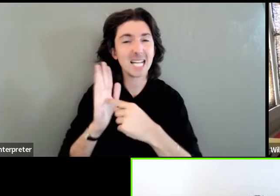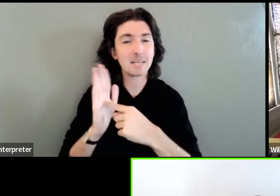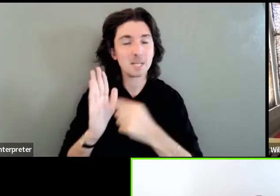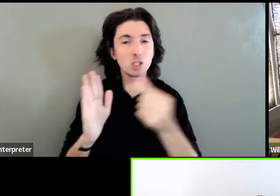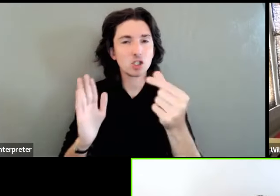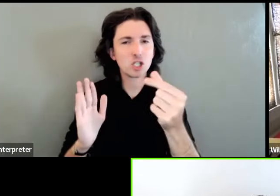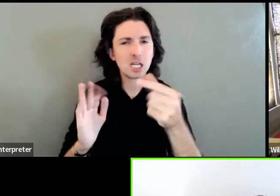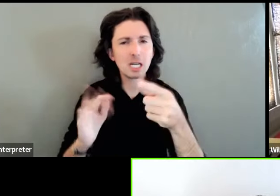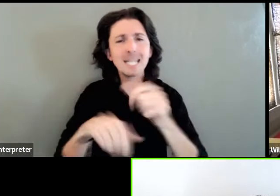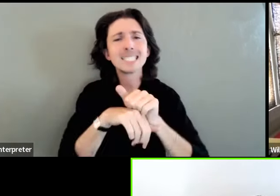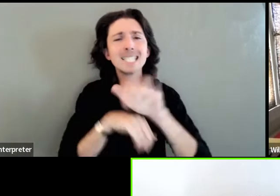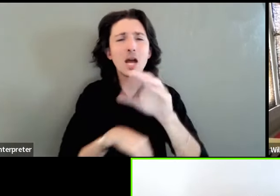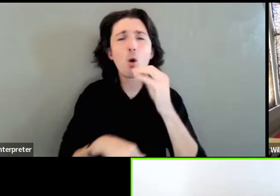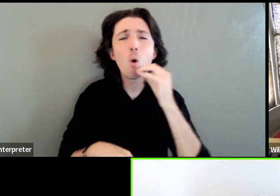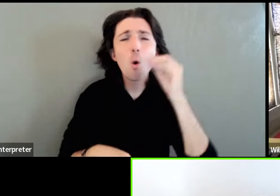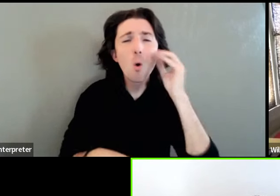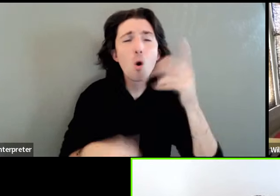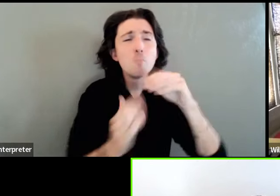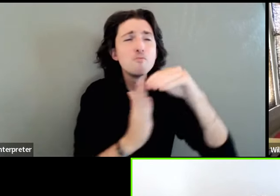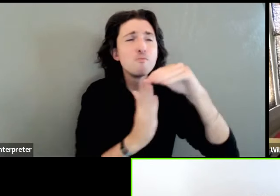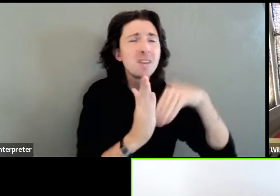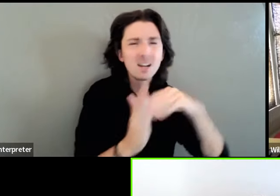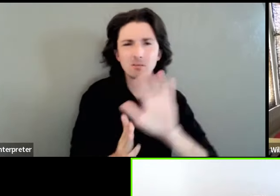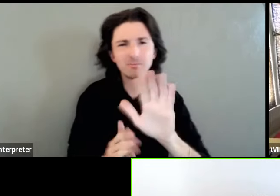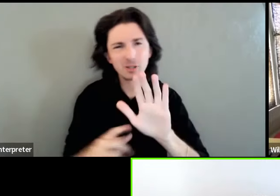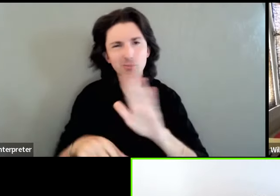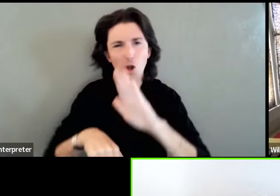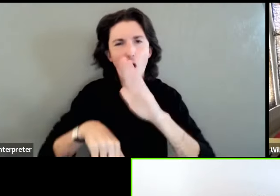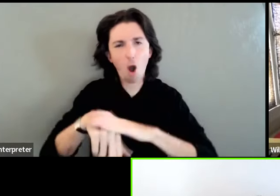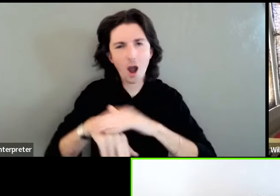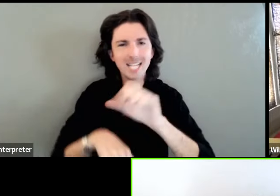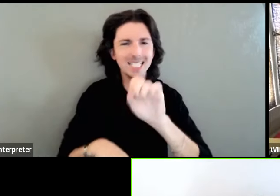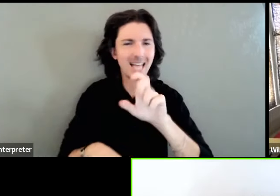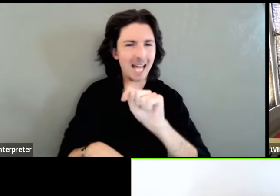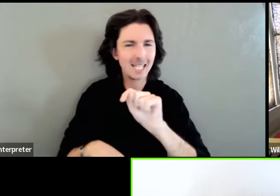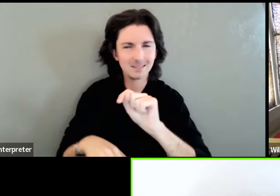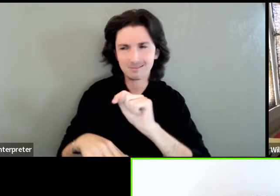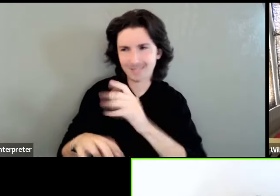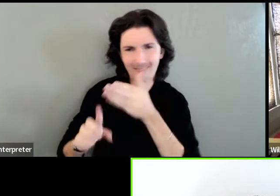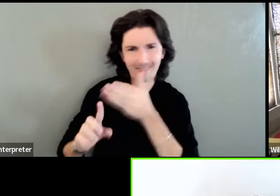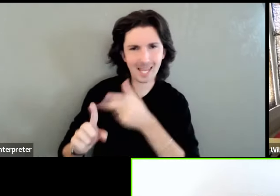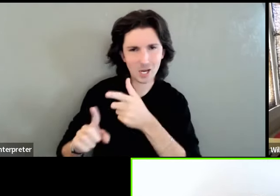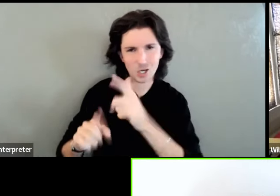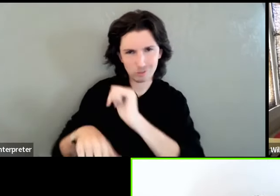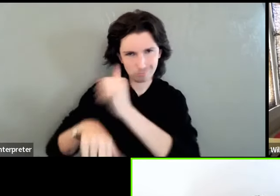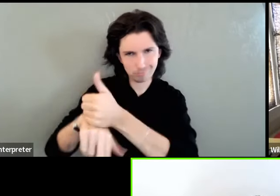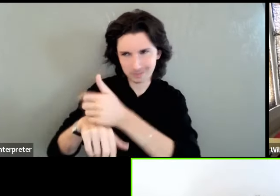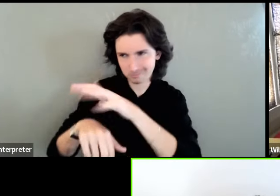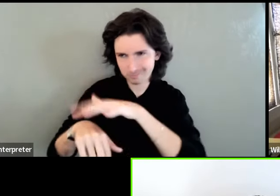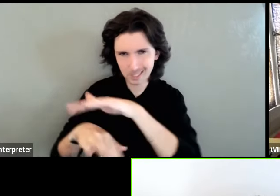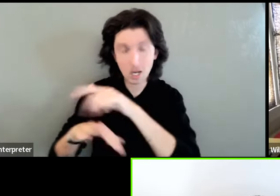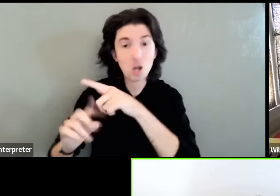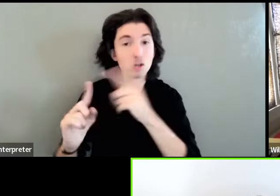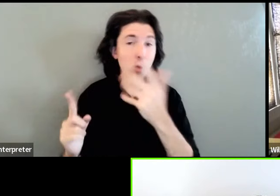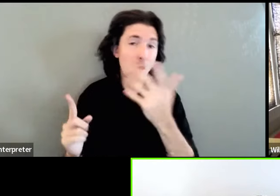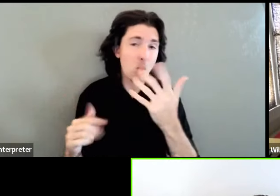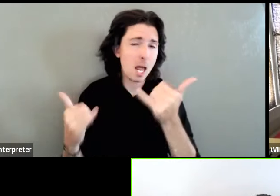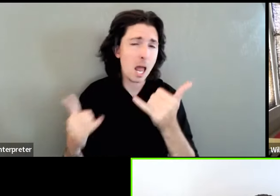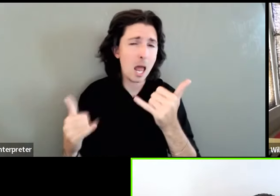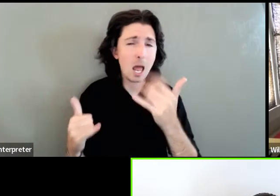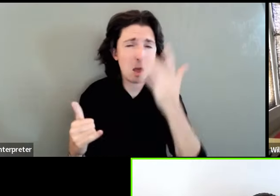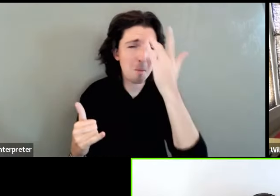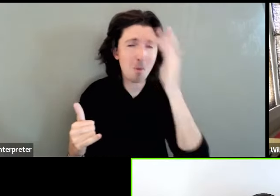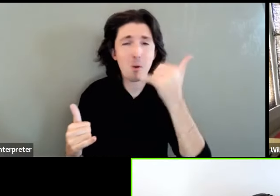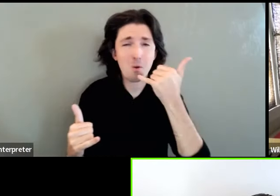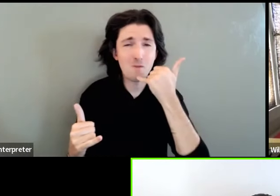set. Almost everybody has a smartphone these days. So when you sign the Exhibit G, if you want to take a picture of it, we think that's a great practice.